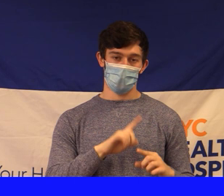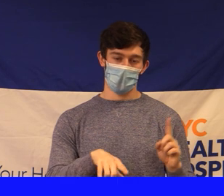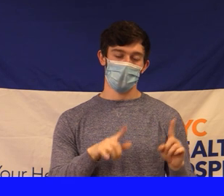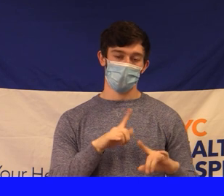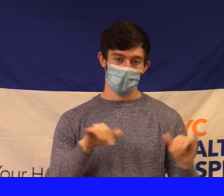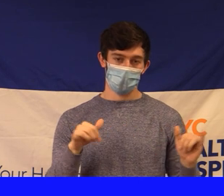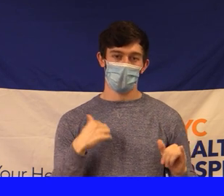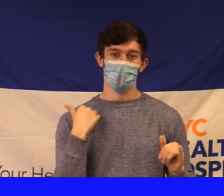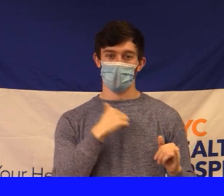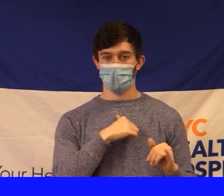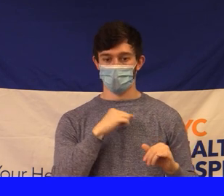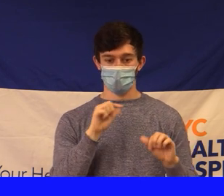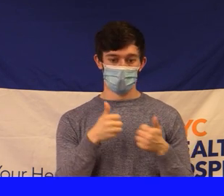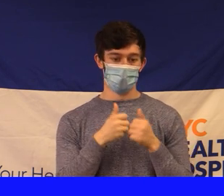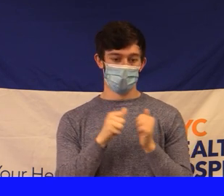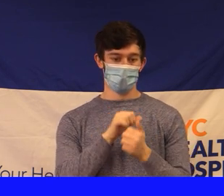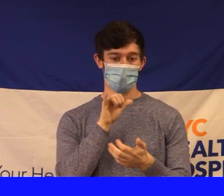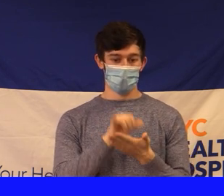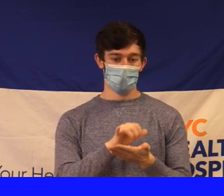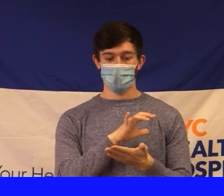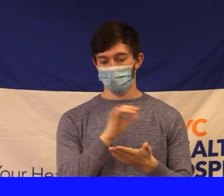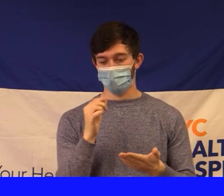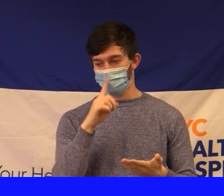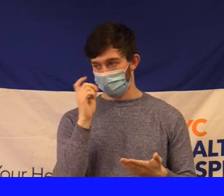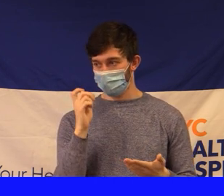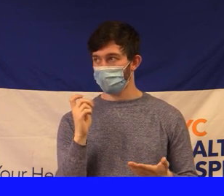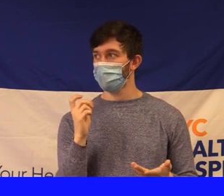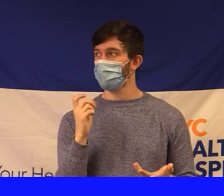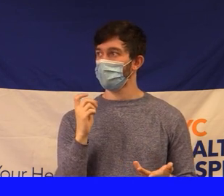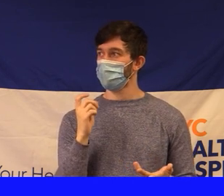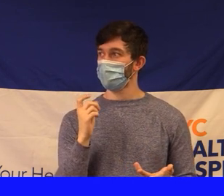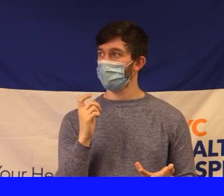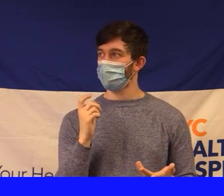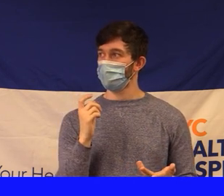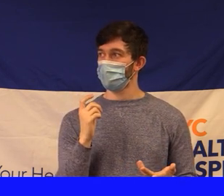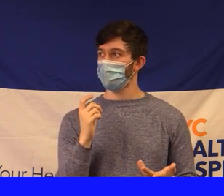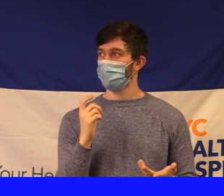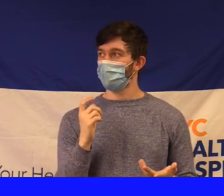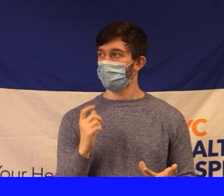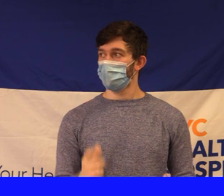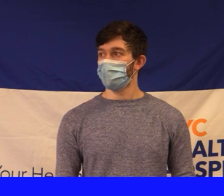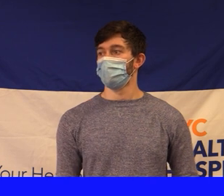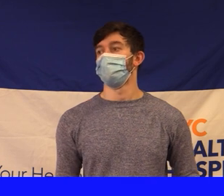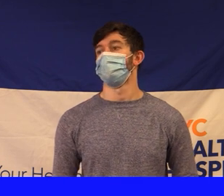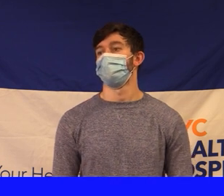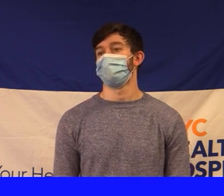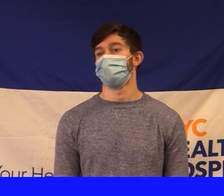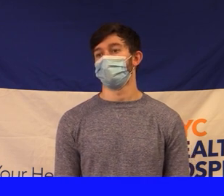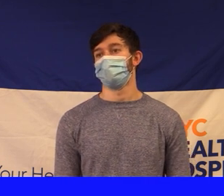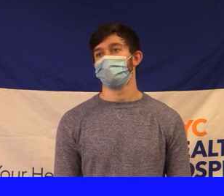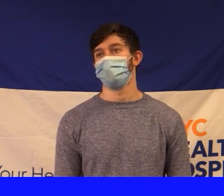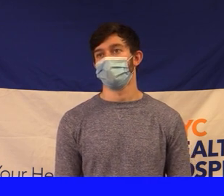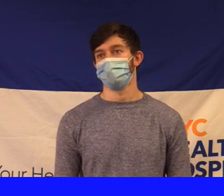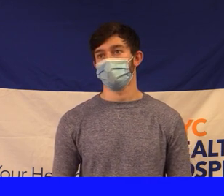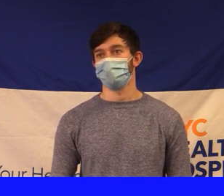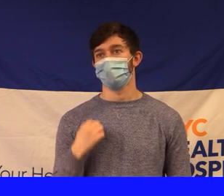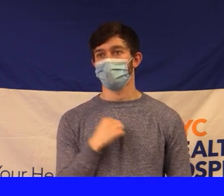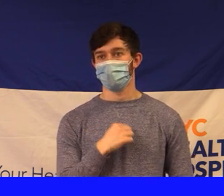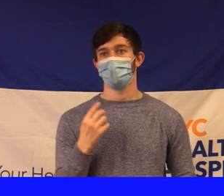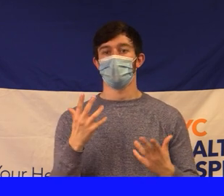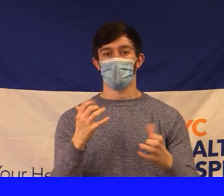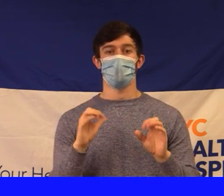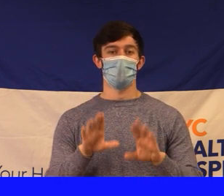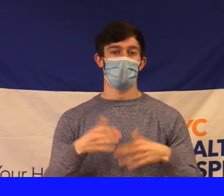the challenges with that is that it becomes more monolithic. What we want is for them to open up a little bit and give